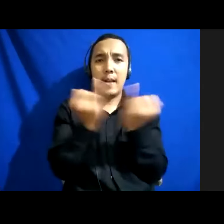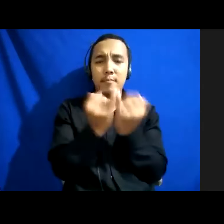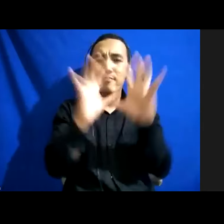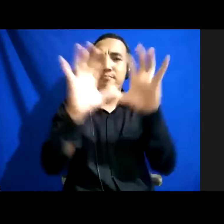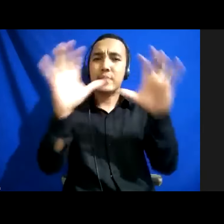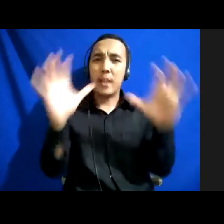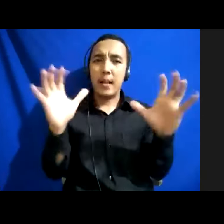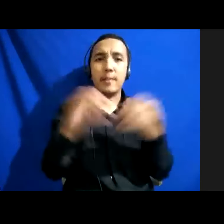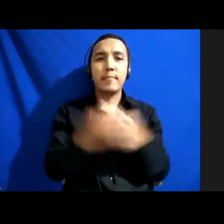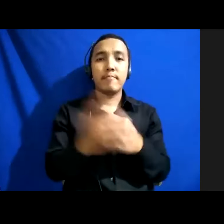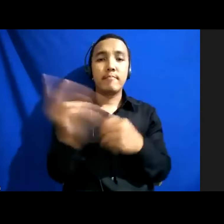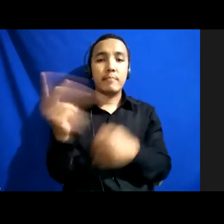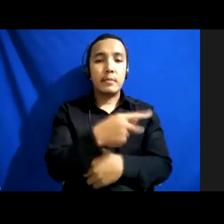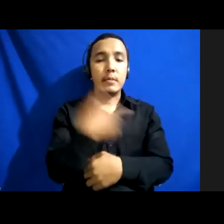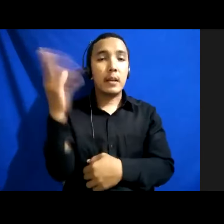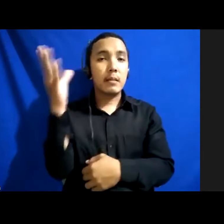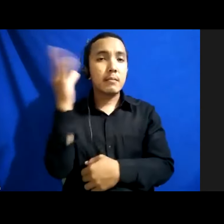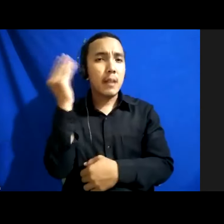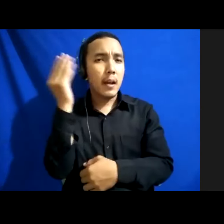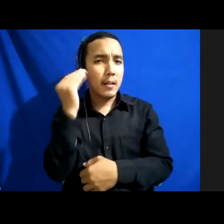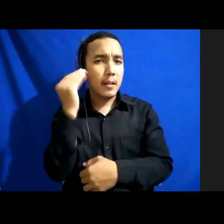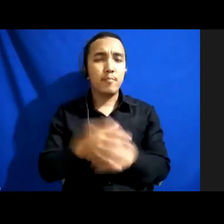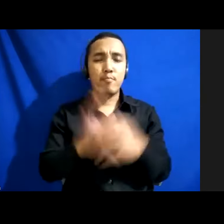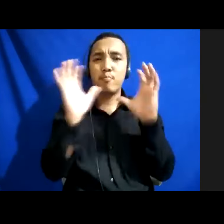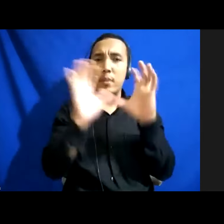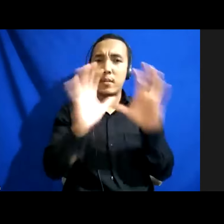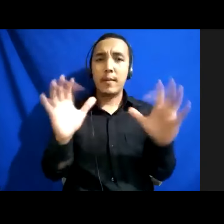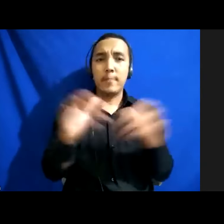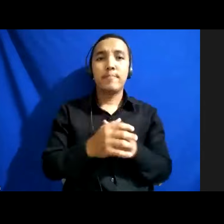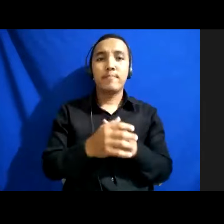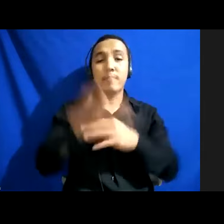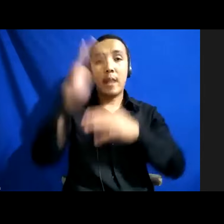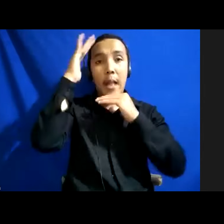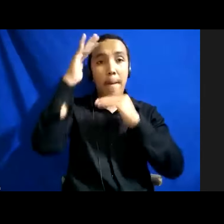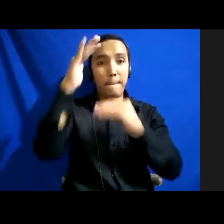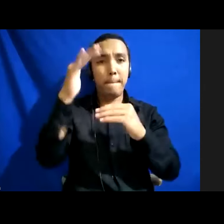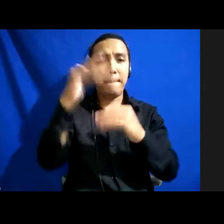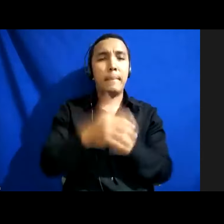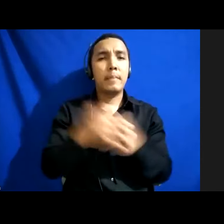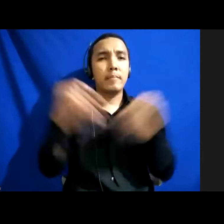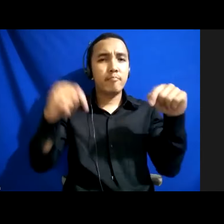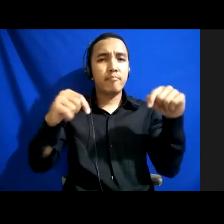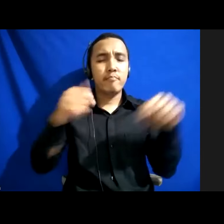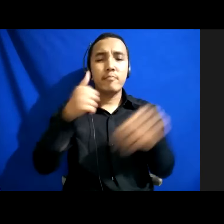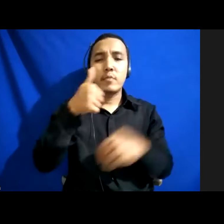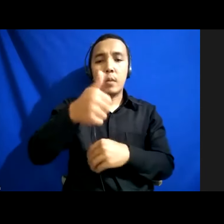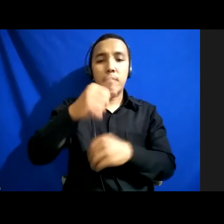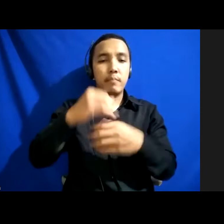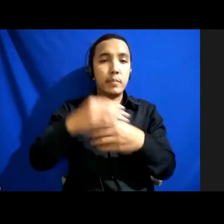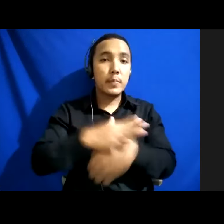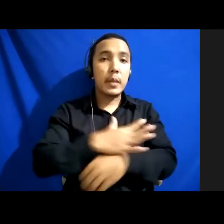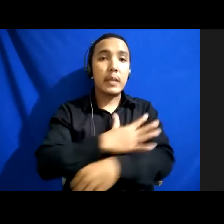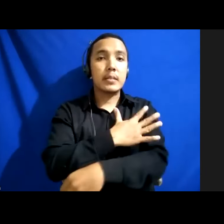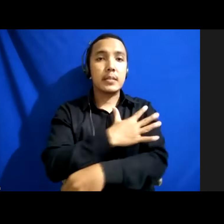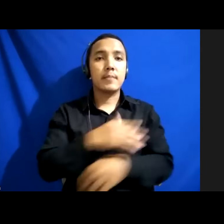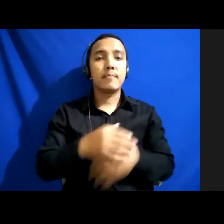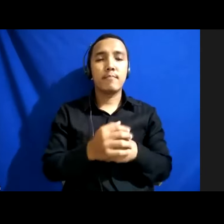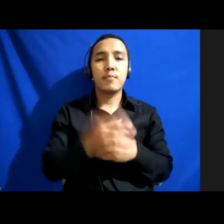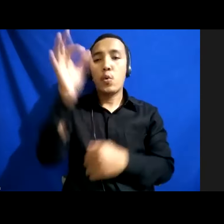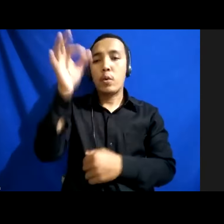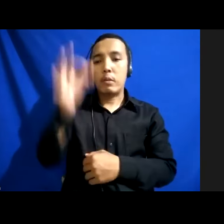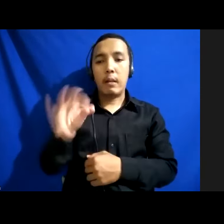And I hope that this might inspire other cities, both in Indonesia and further afield, to consider if you could do something